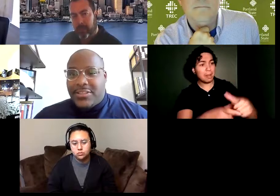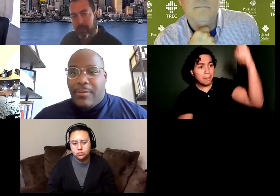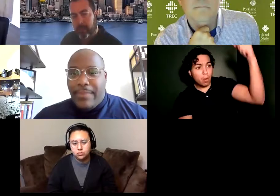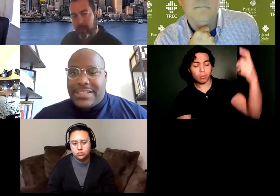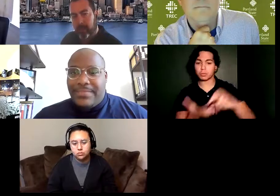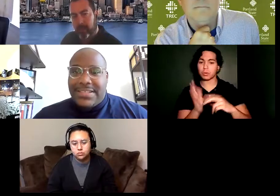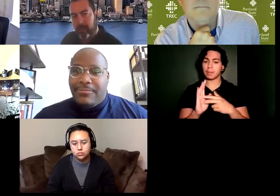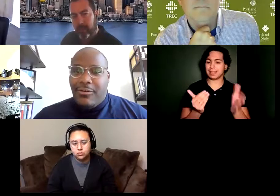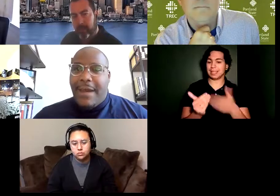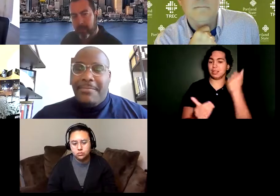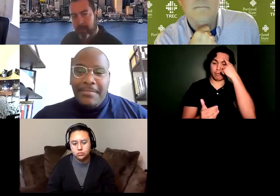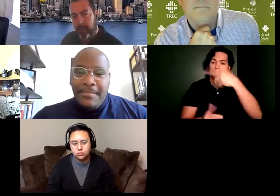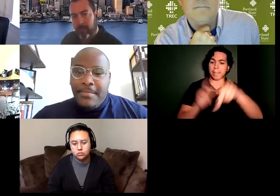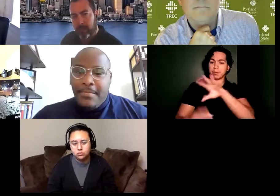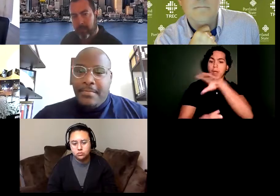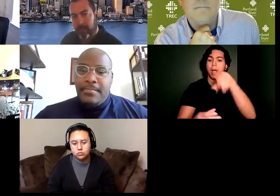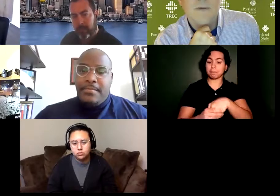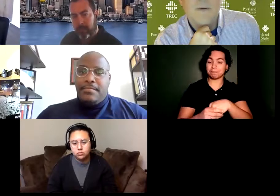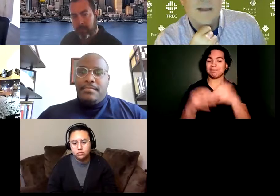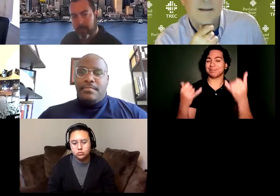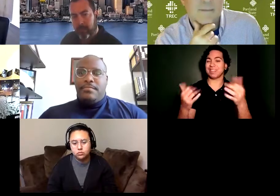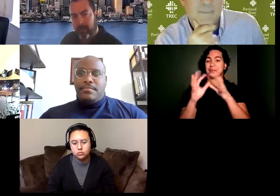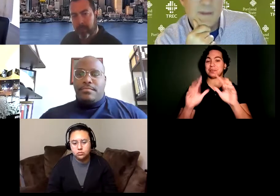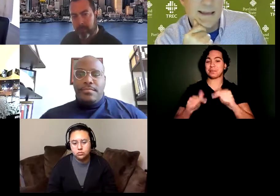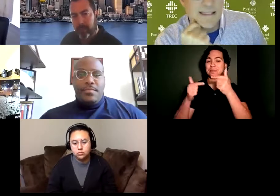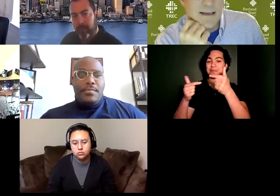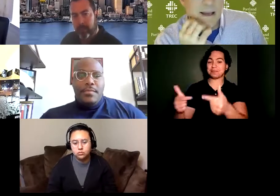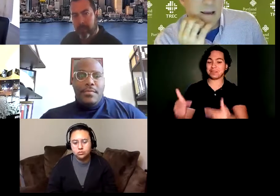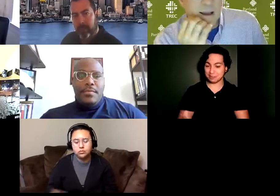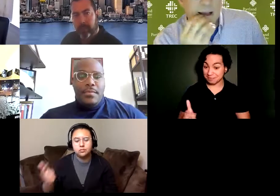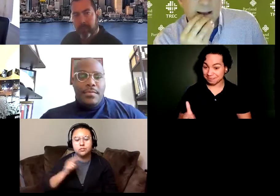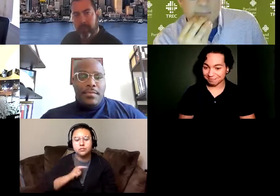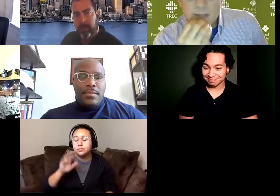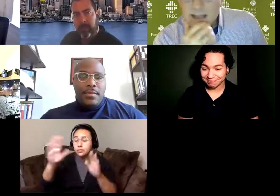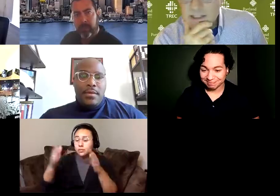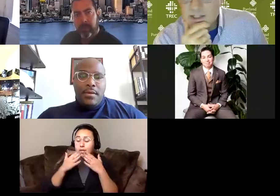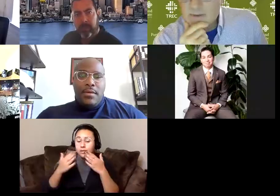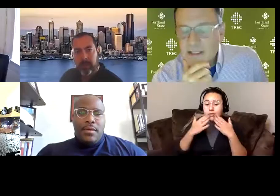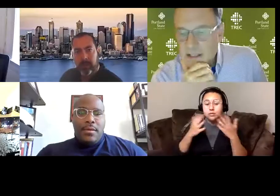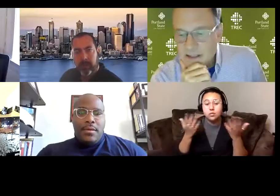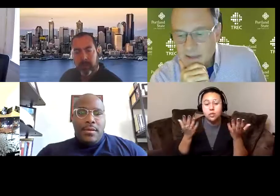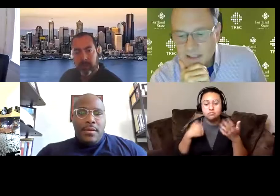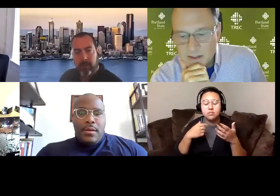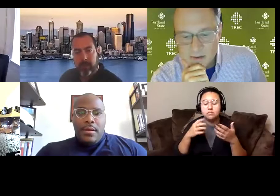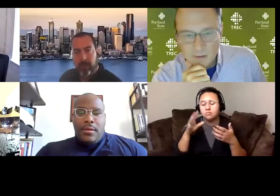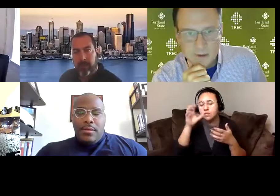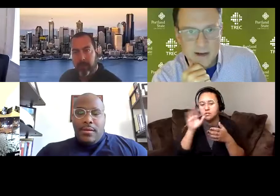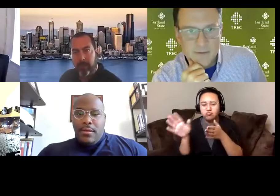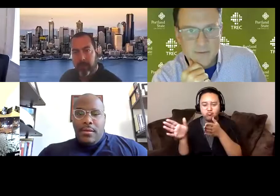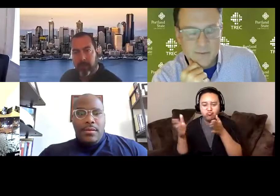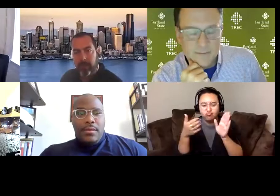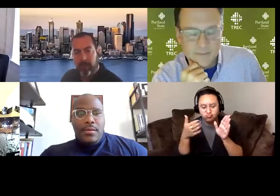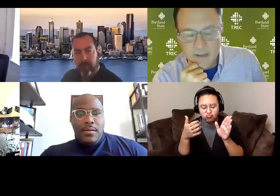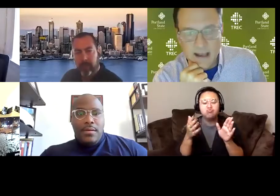to be strong participants in the program. Great, thanks. I guess shifting a little bit to kind